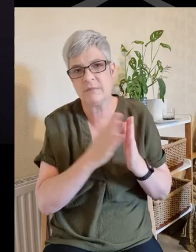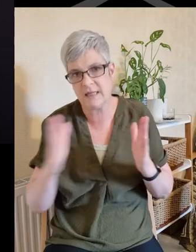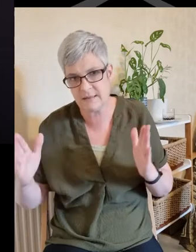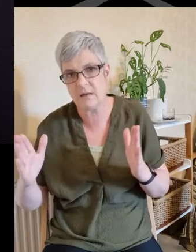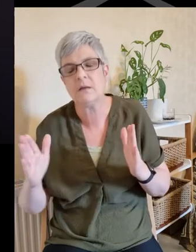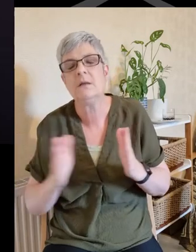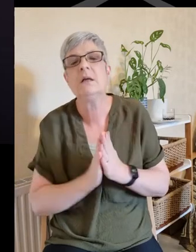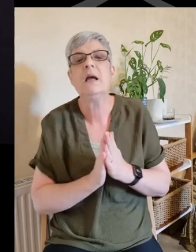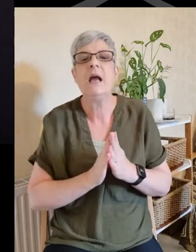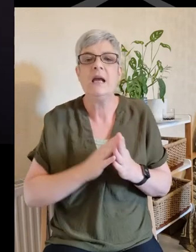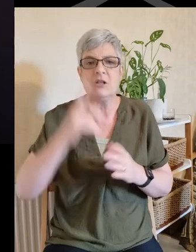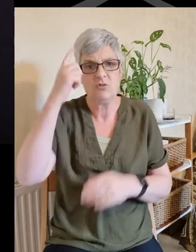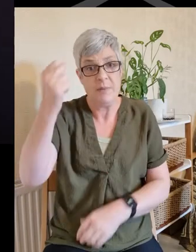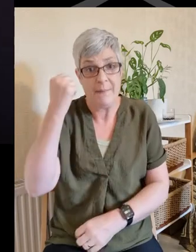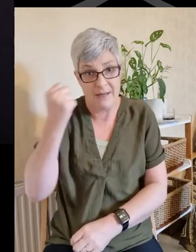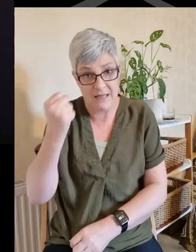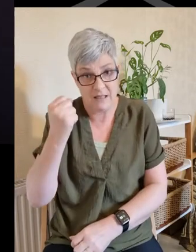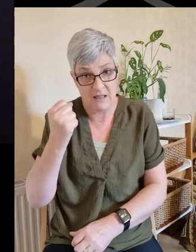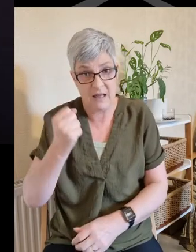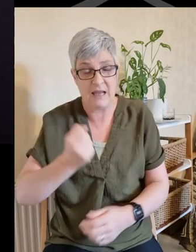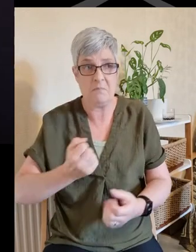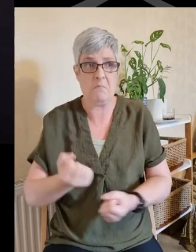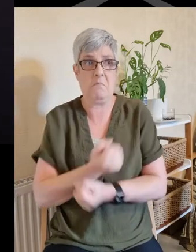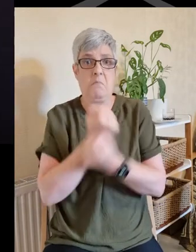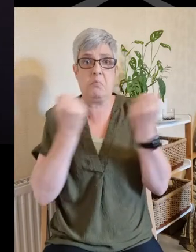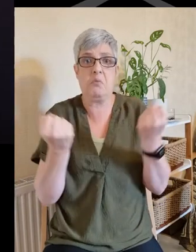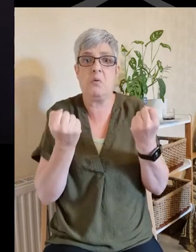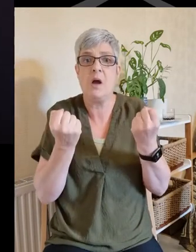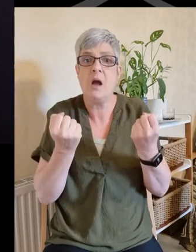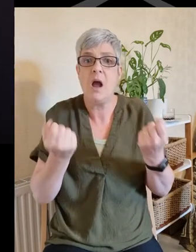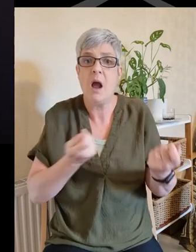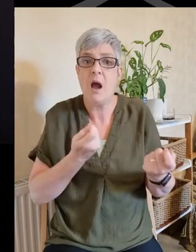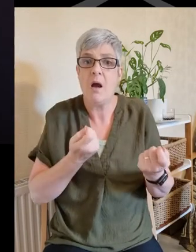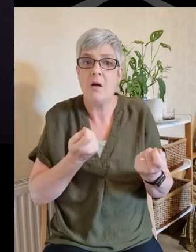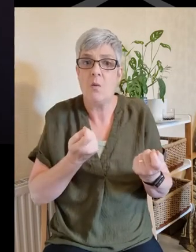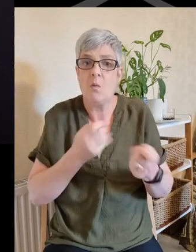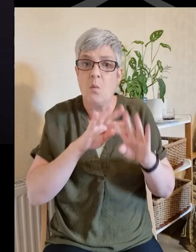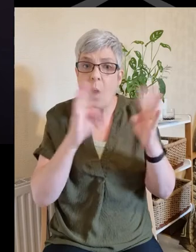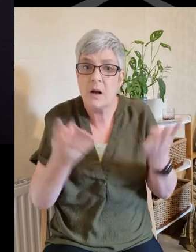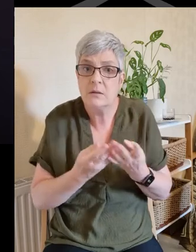great and mighty world powers would rise and then fall again.